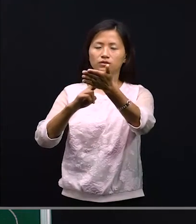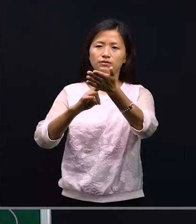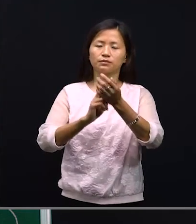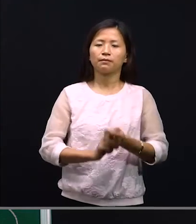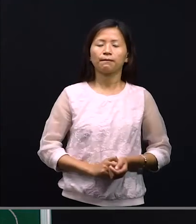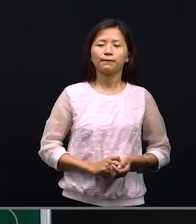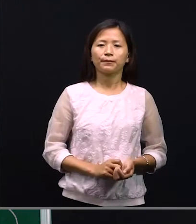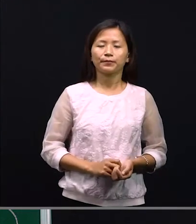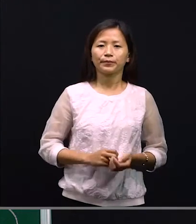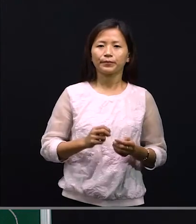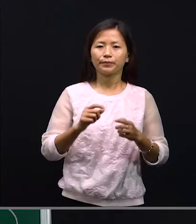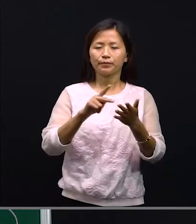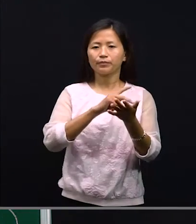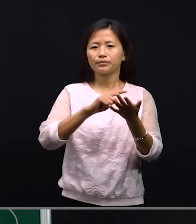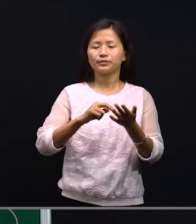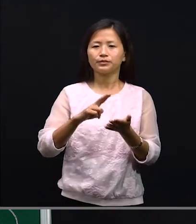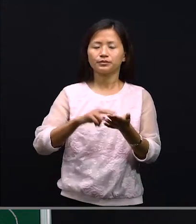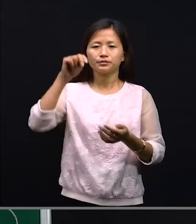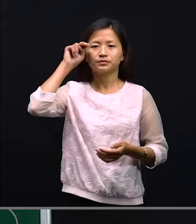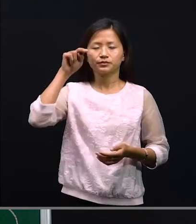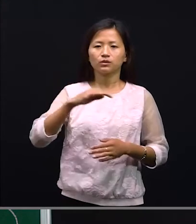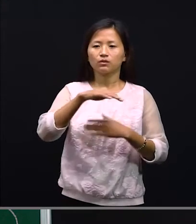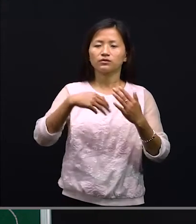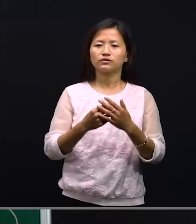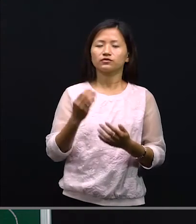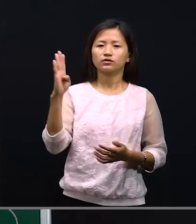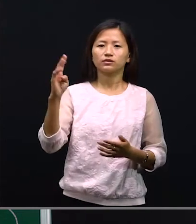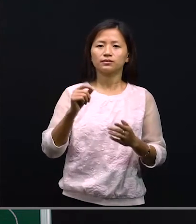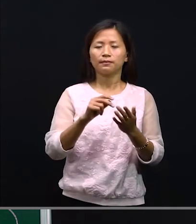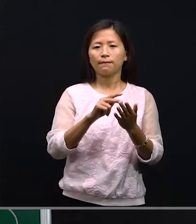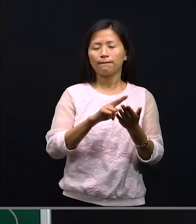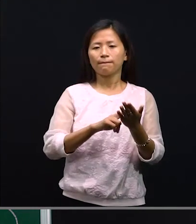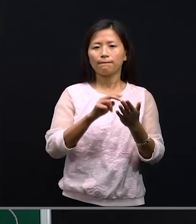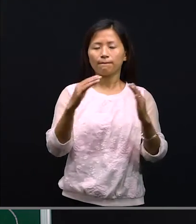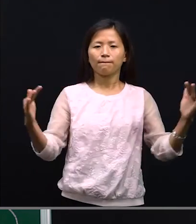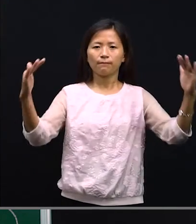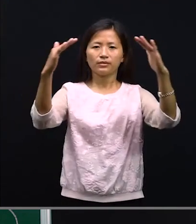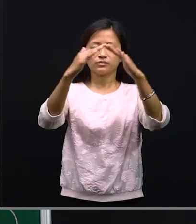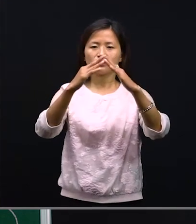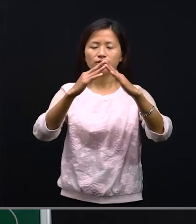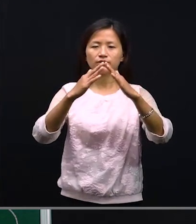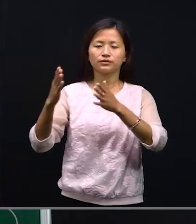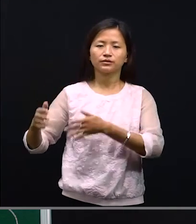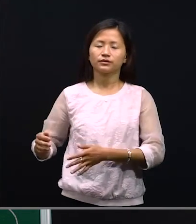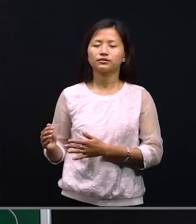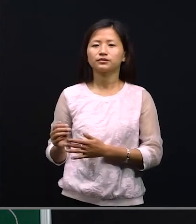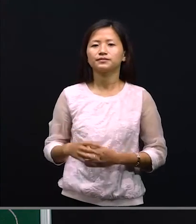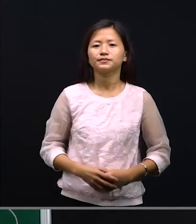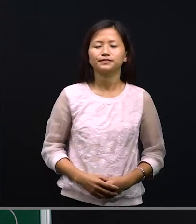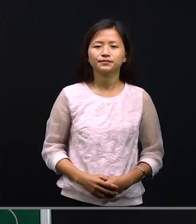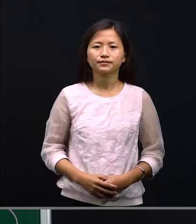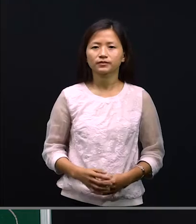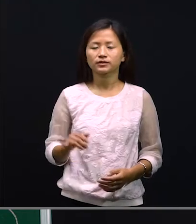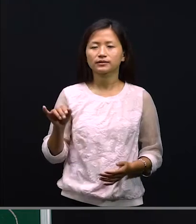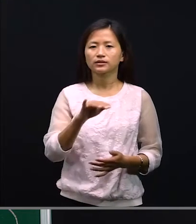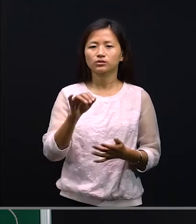mountain range. And out of all the 4 mountain ranges, the largest one is the middle mountain ranges, and that is